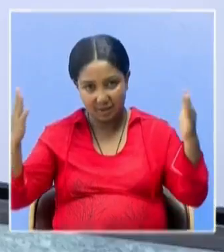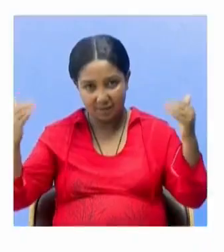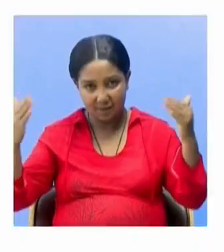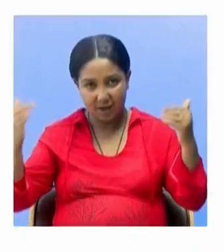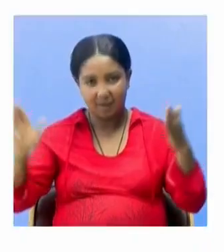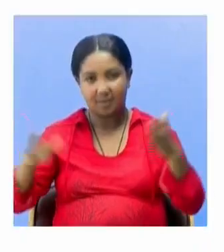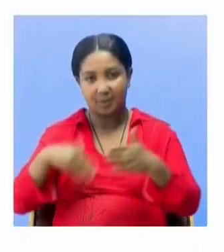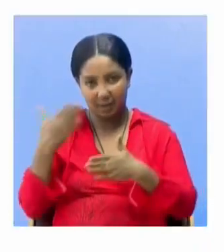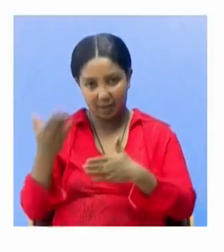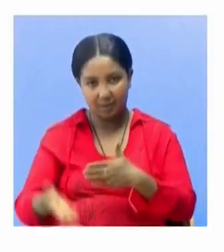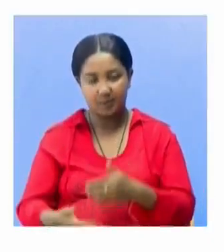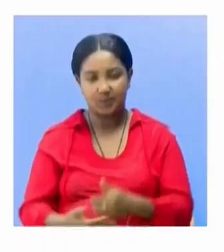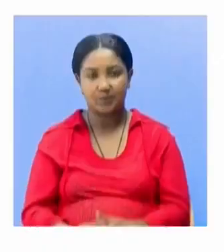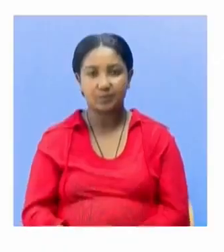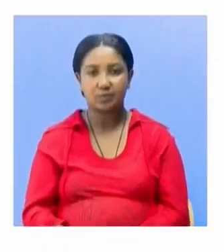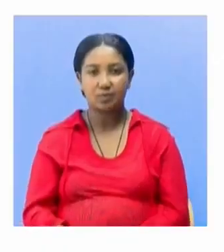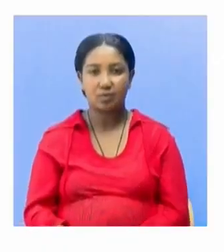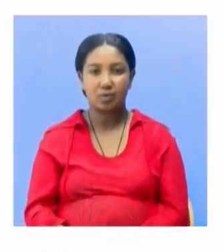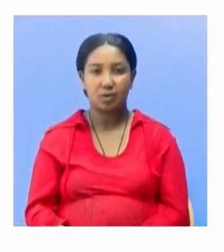And date,